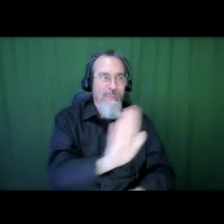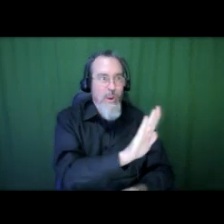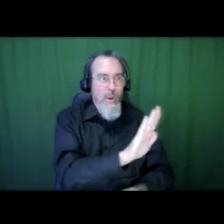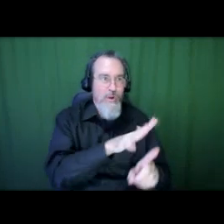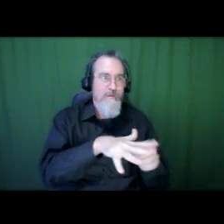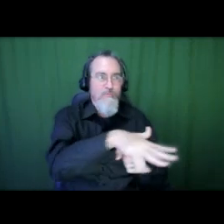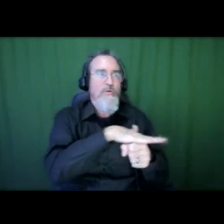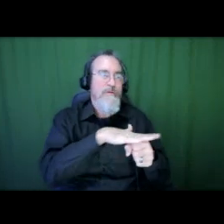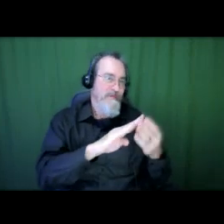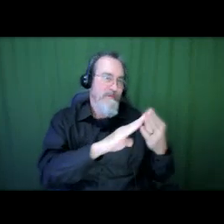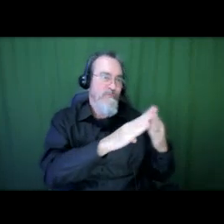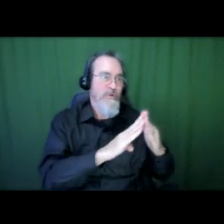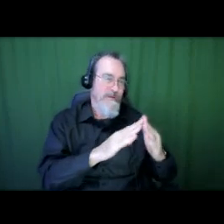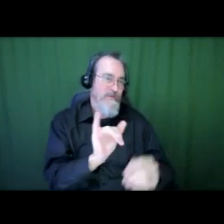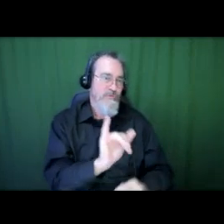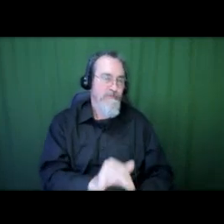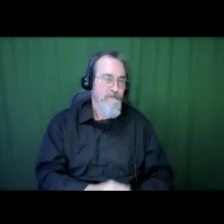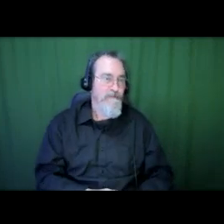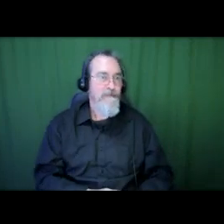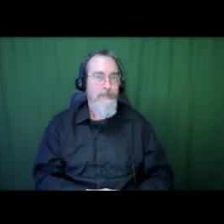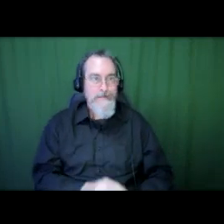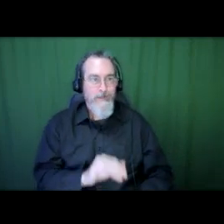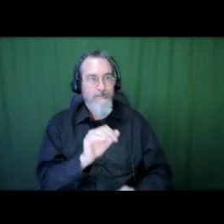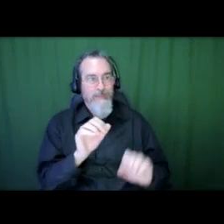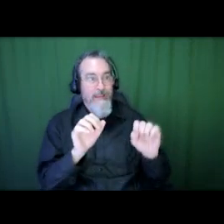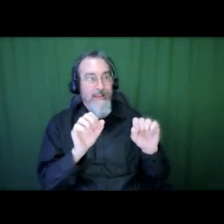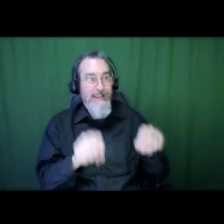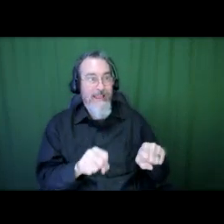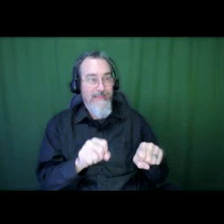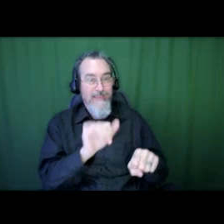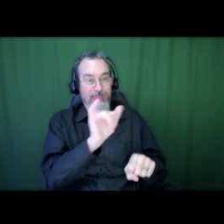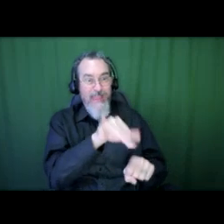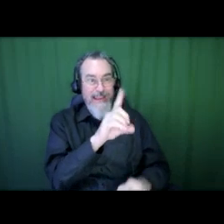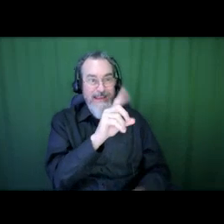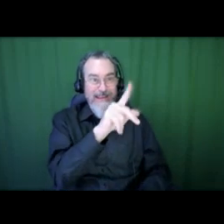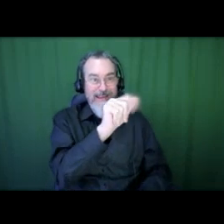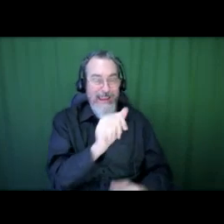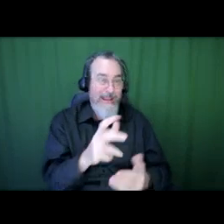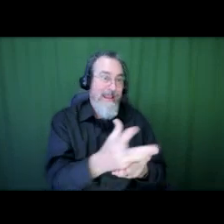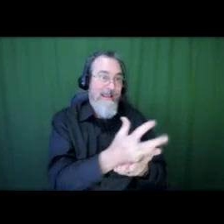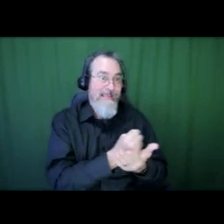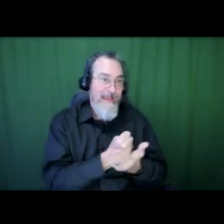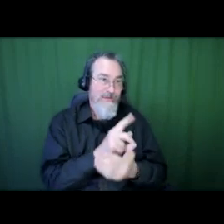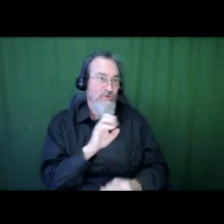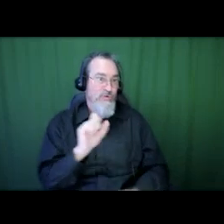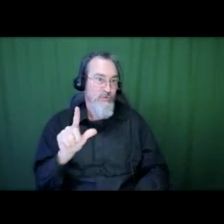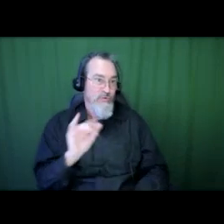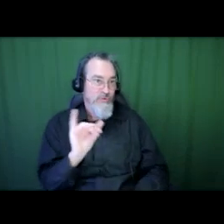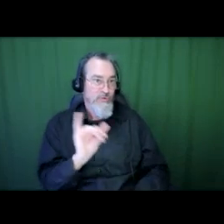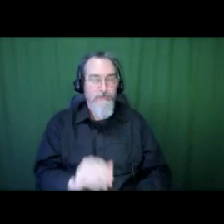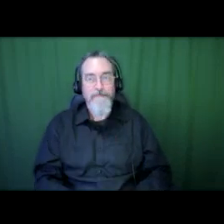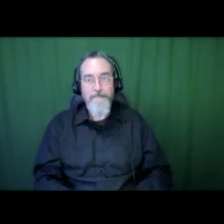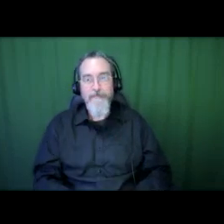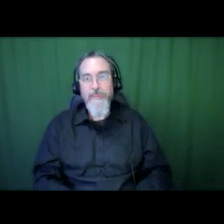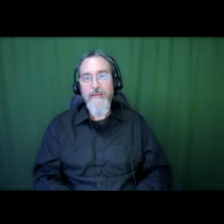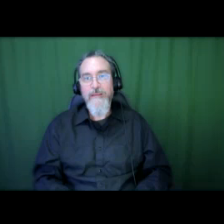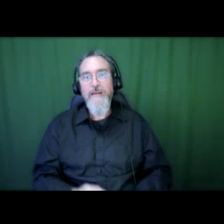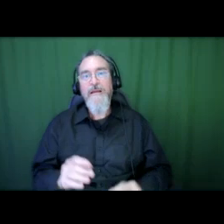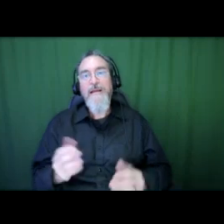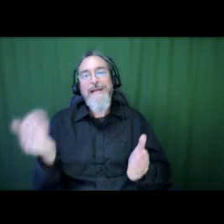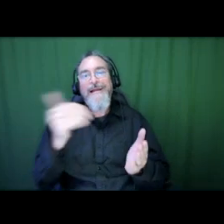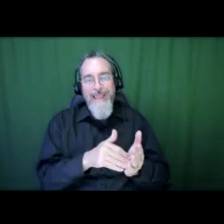itself. And then also using that as a data collection tool for our ISN team as well. But then again, right, through